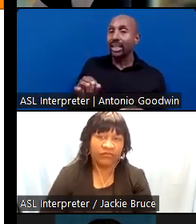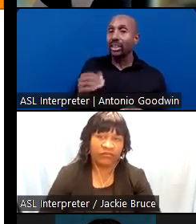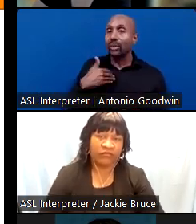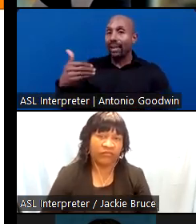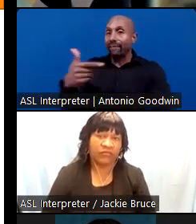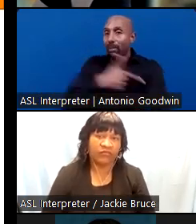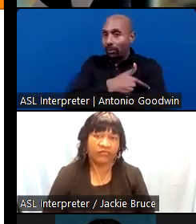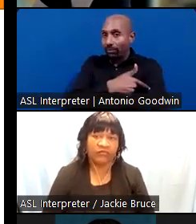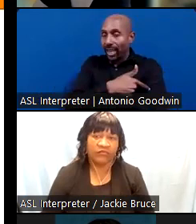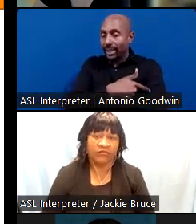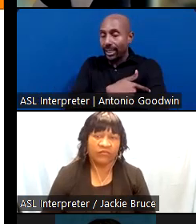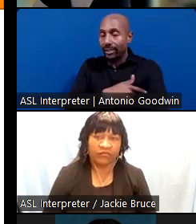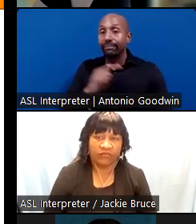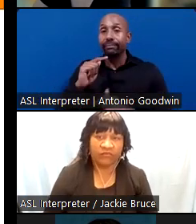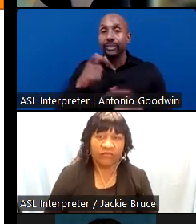All right, and